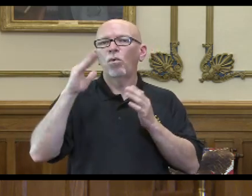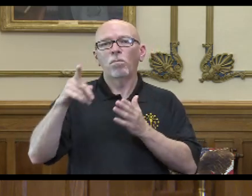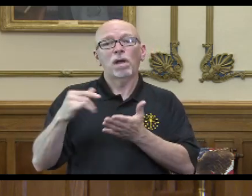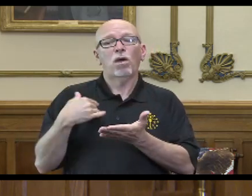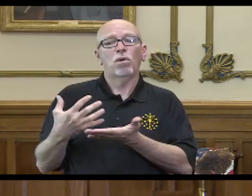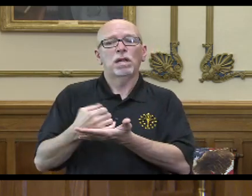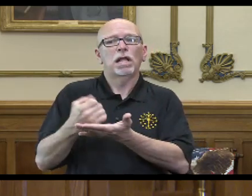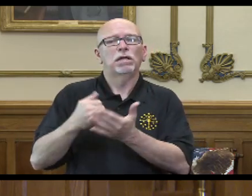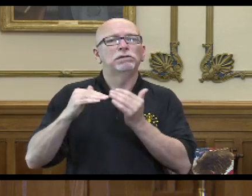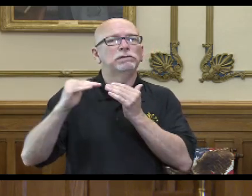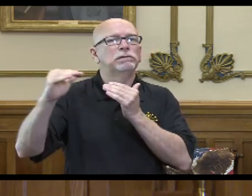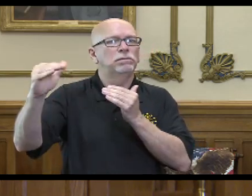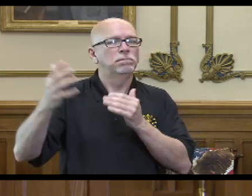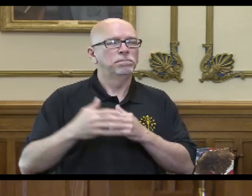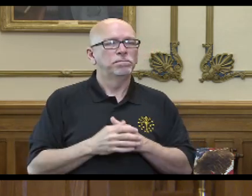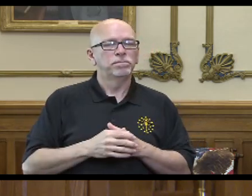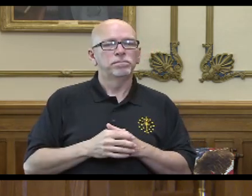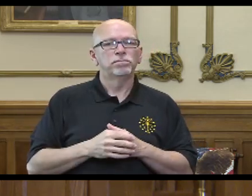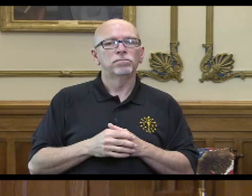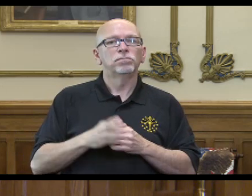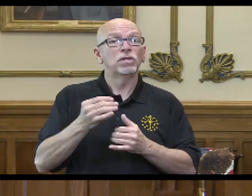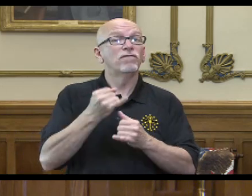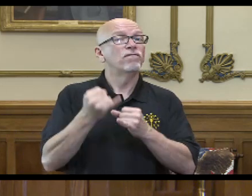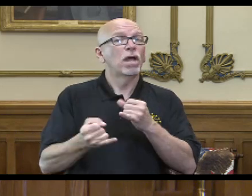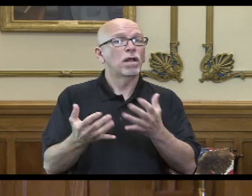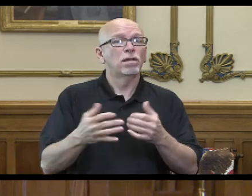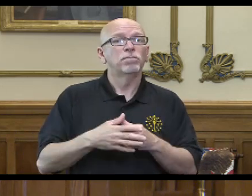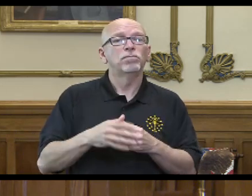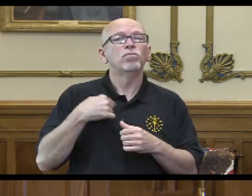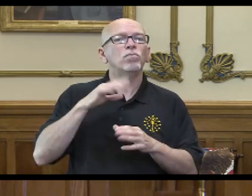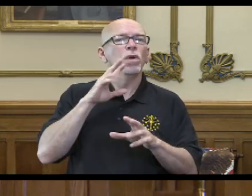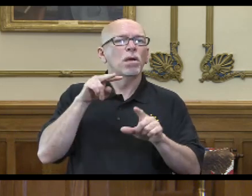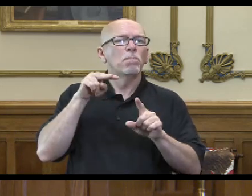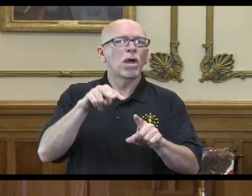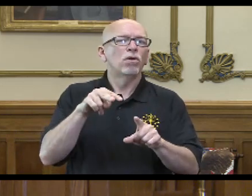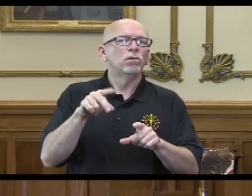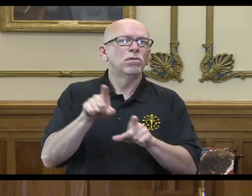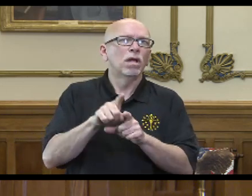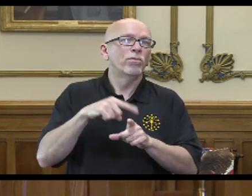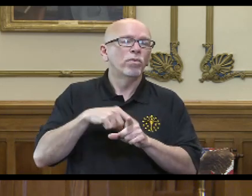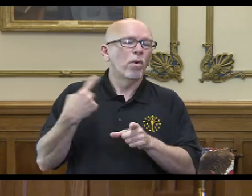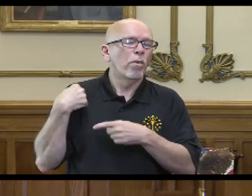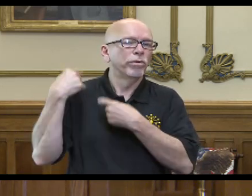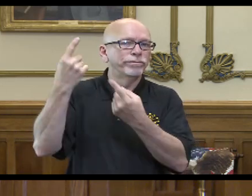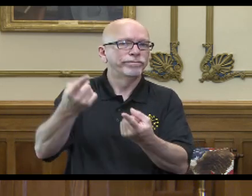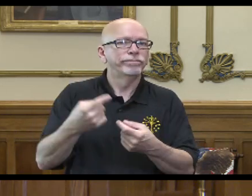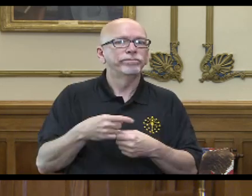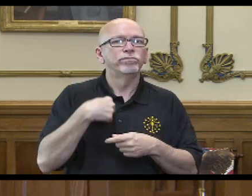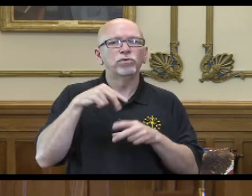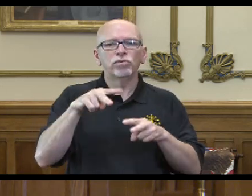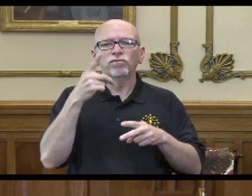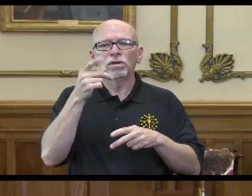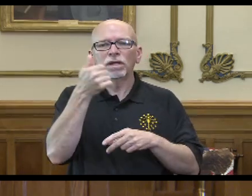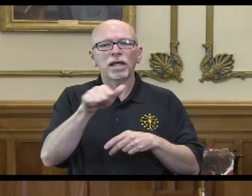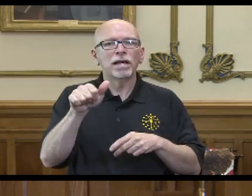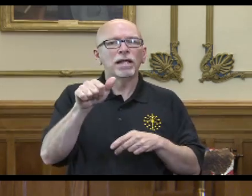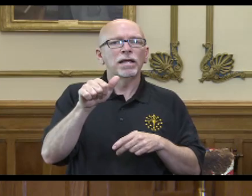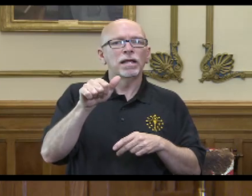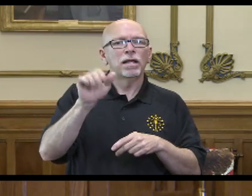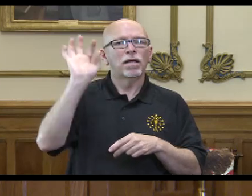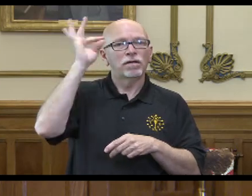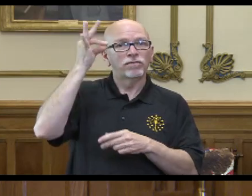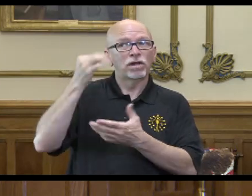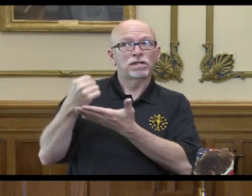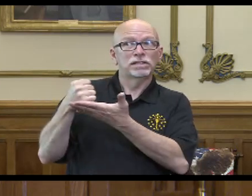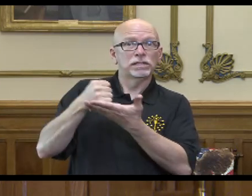those occurred. And then finally, monitoring, as we always do, any potential for additional